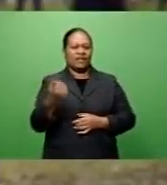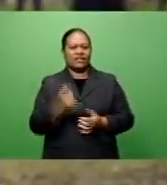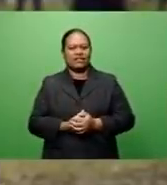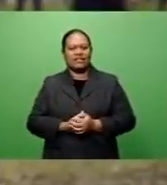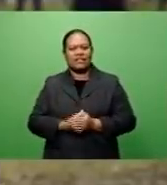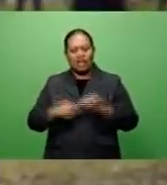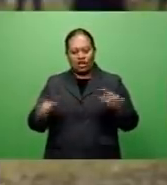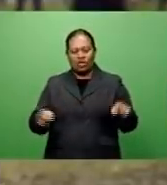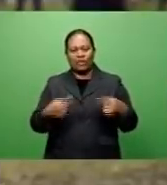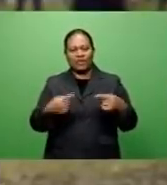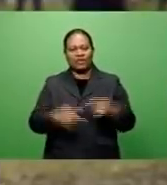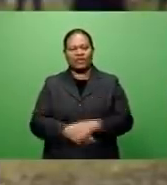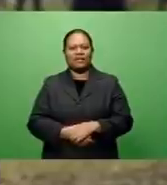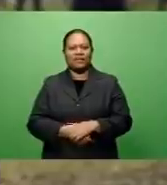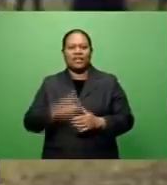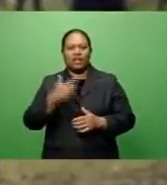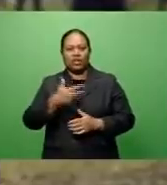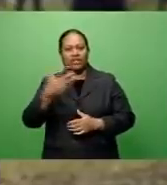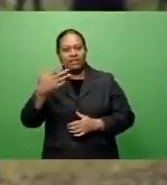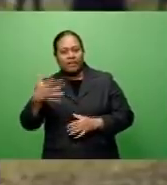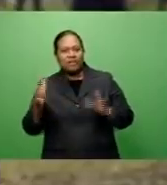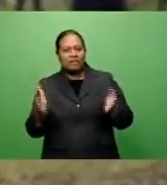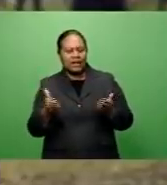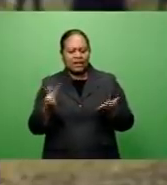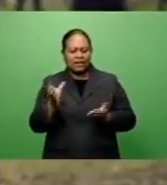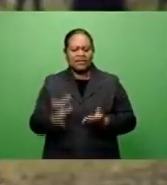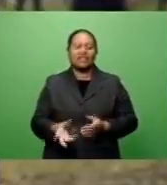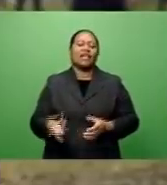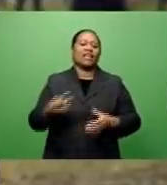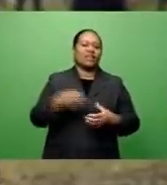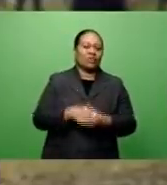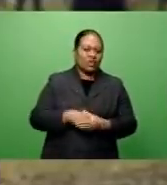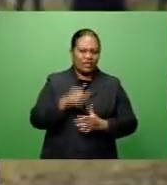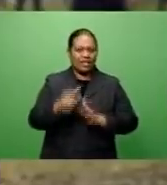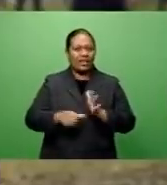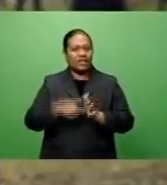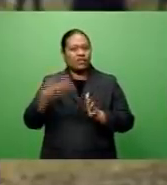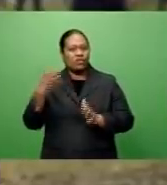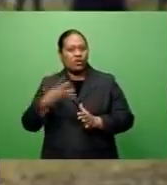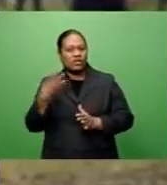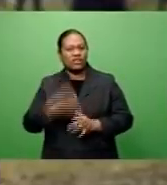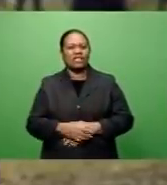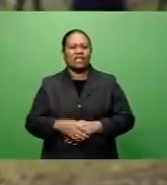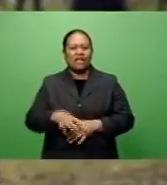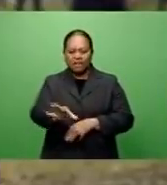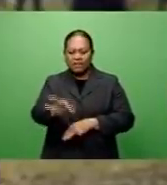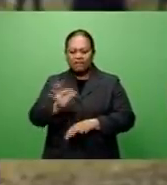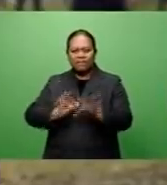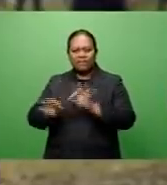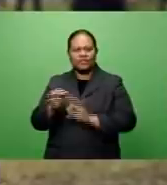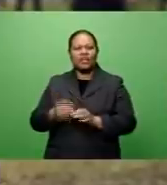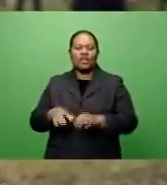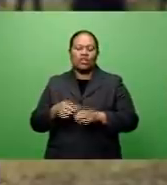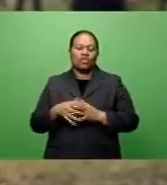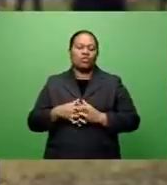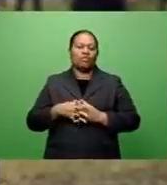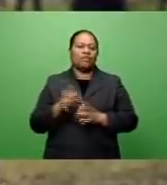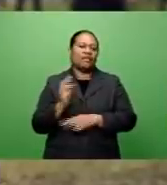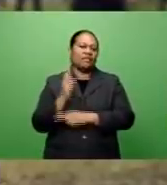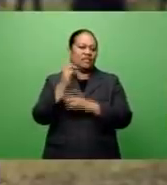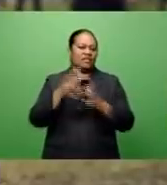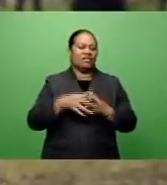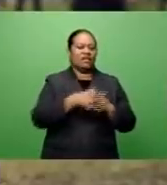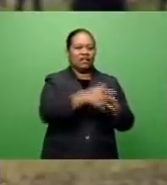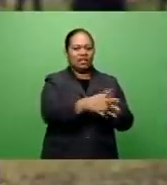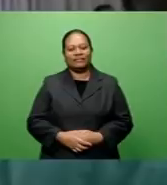franchise competition. 95 players, including a 14-year-old, have been selected to represent the Western franchise. Aquila Dama has